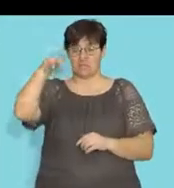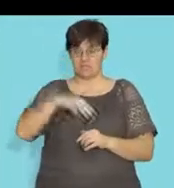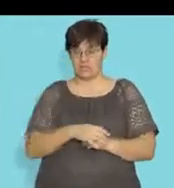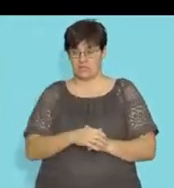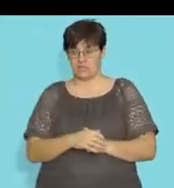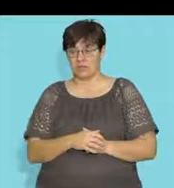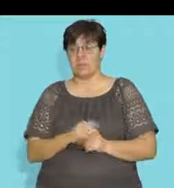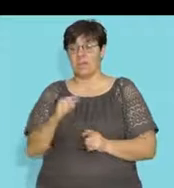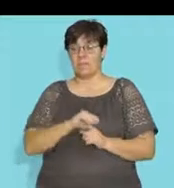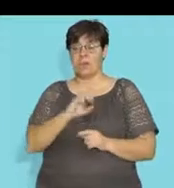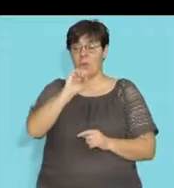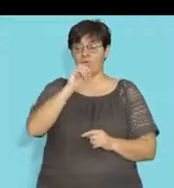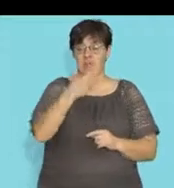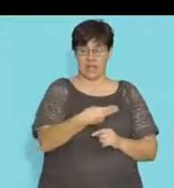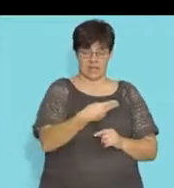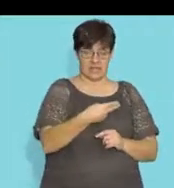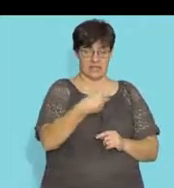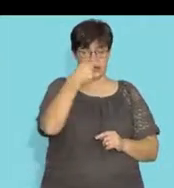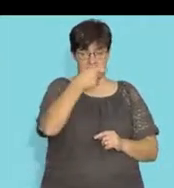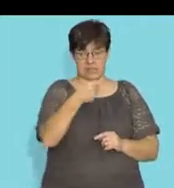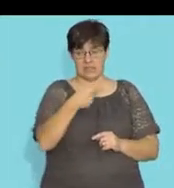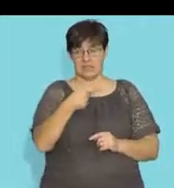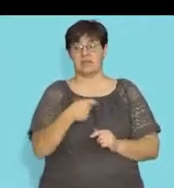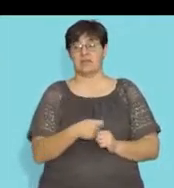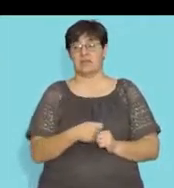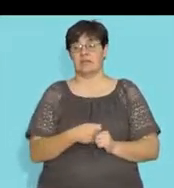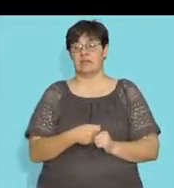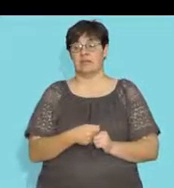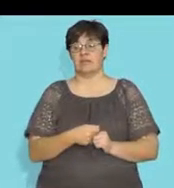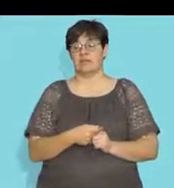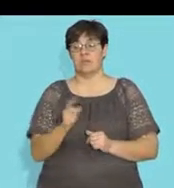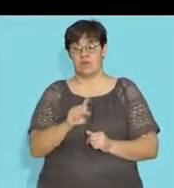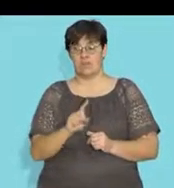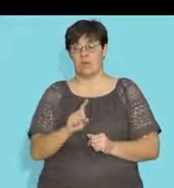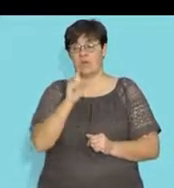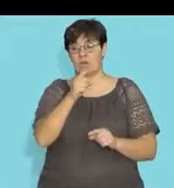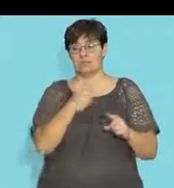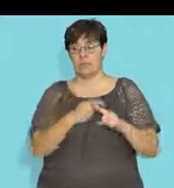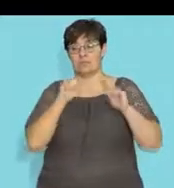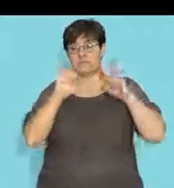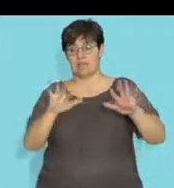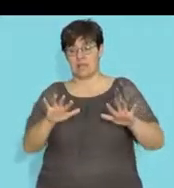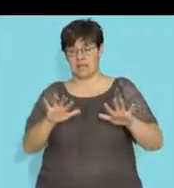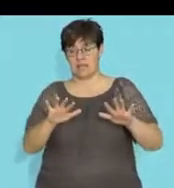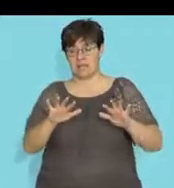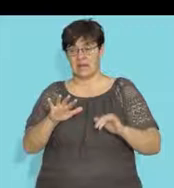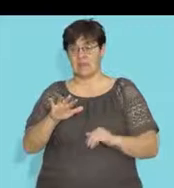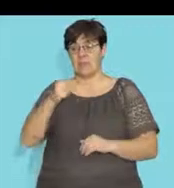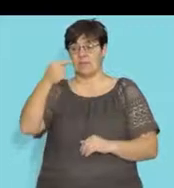14, my hydroxide ion concentration is 1